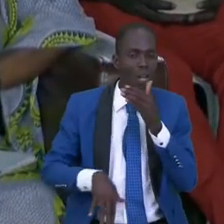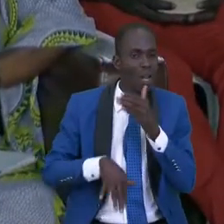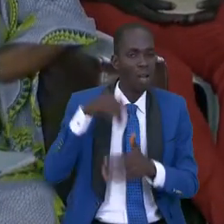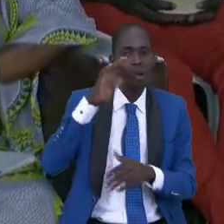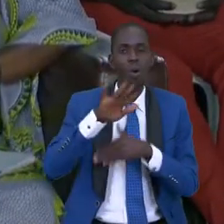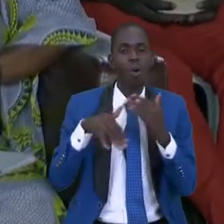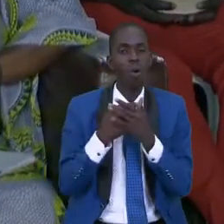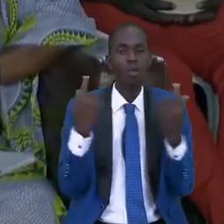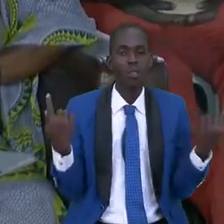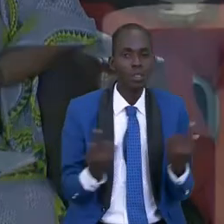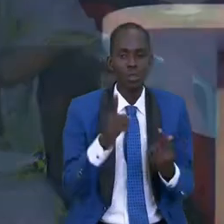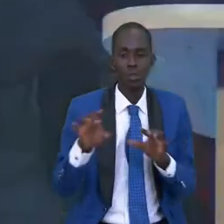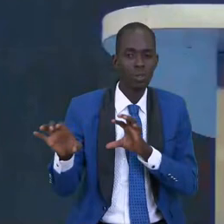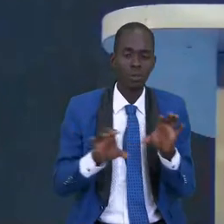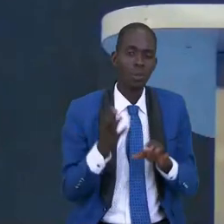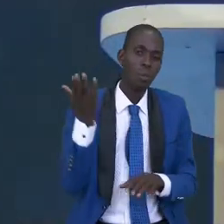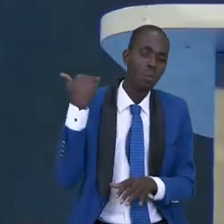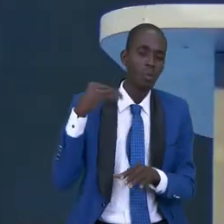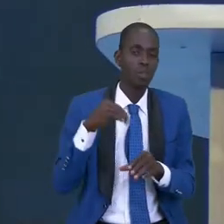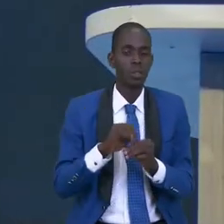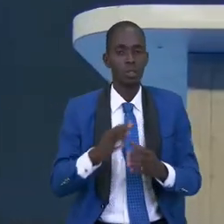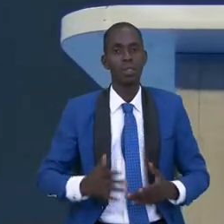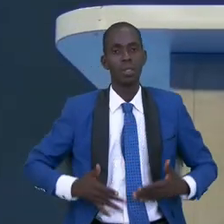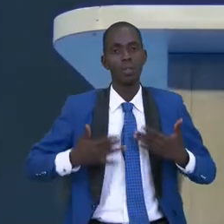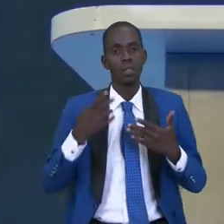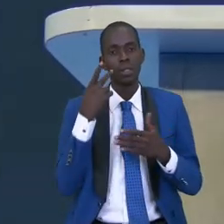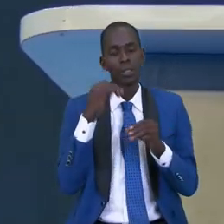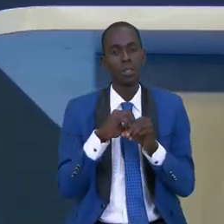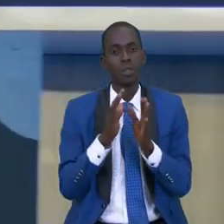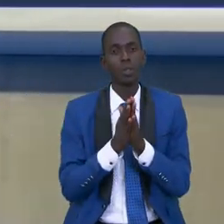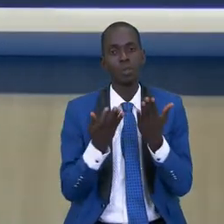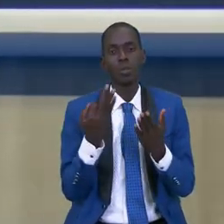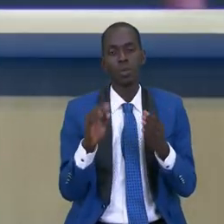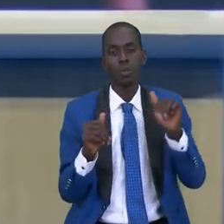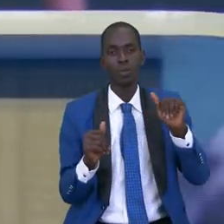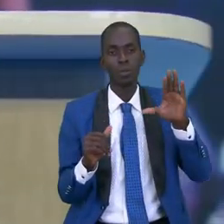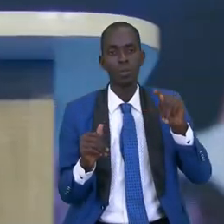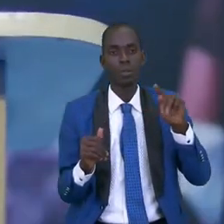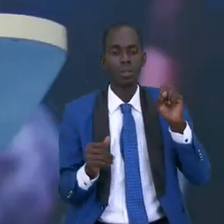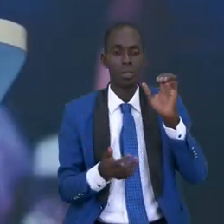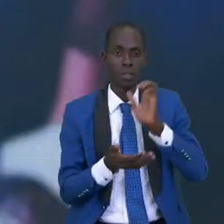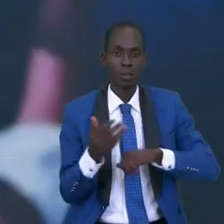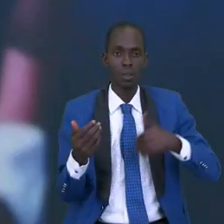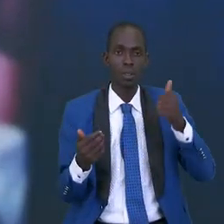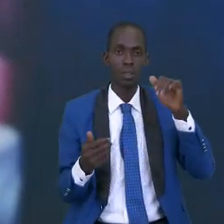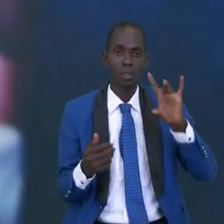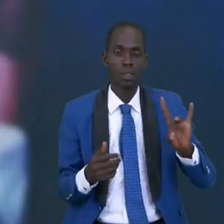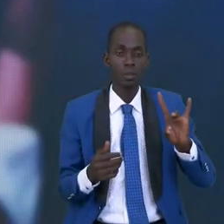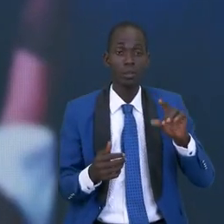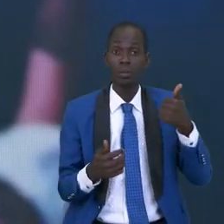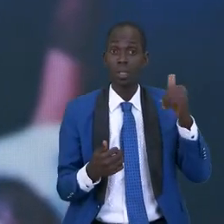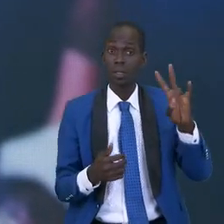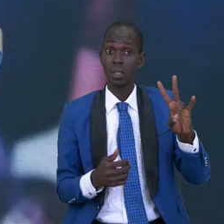sins you ever committed in your life. Look at Acts of the Apostles chapter 17. And I'm reading from